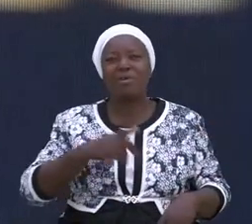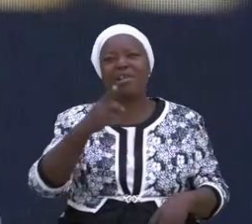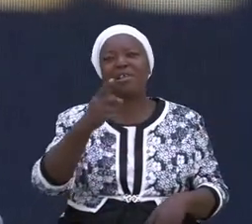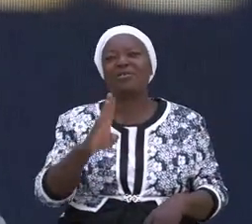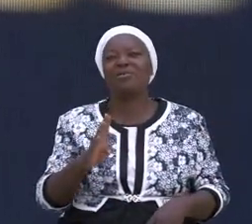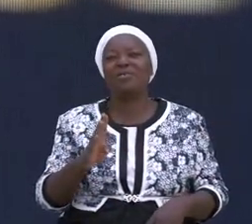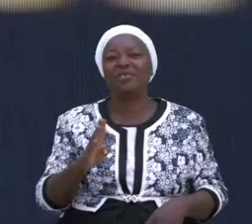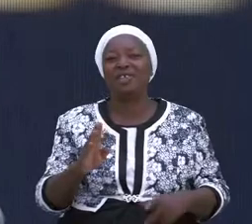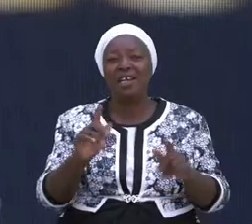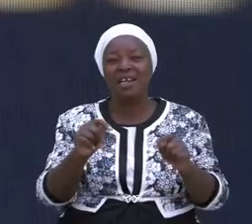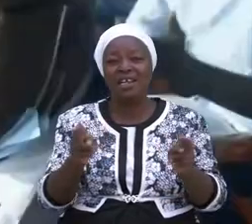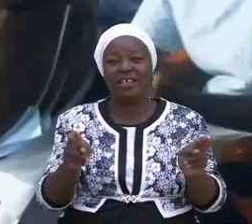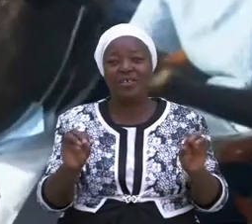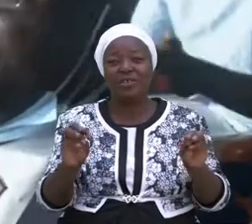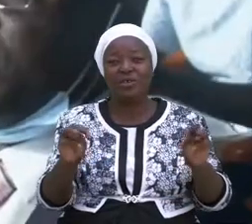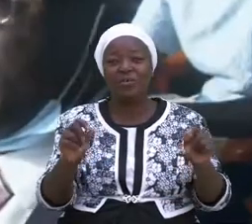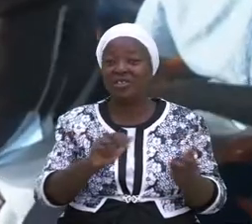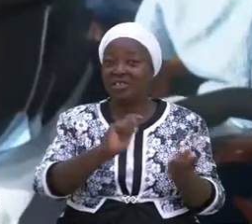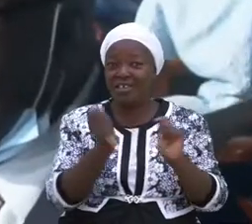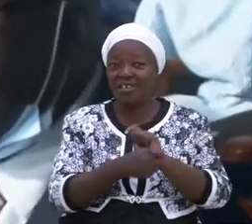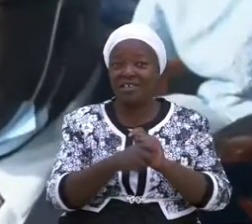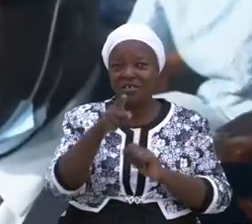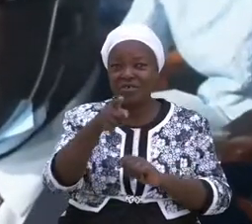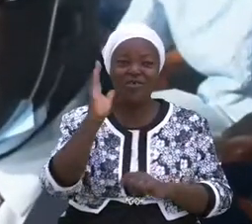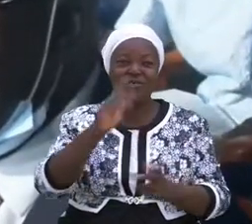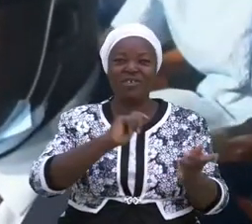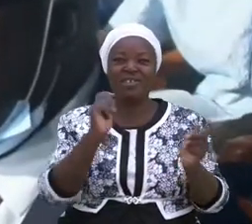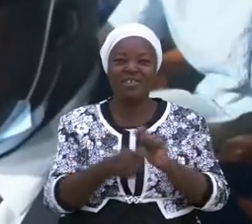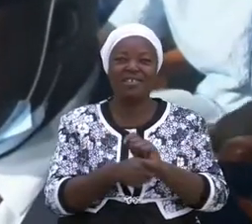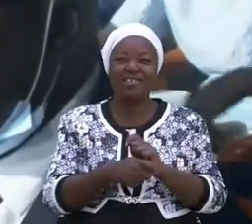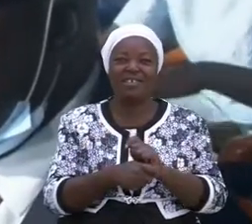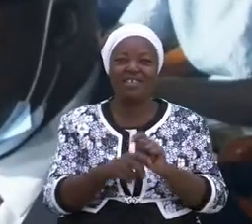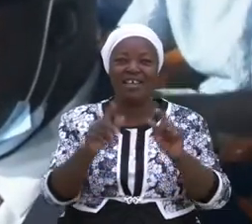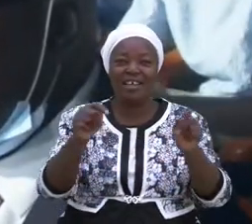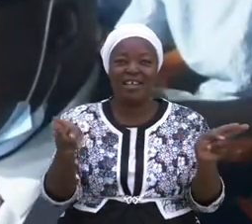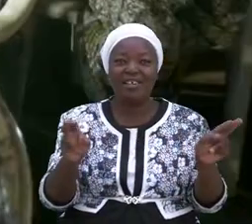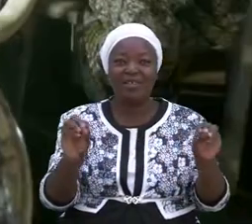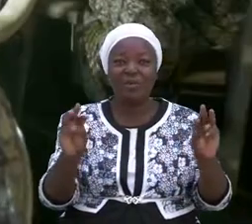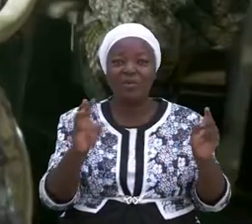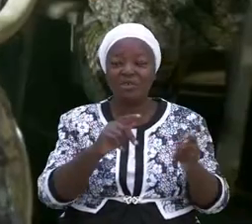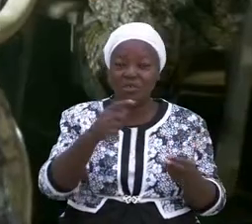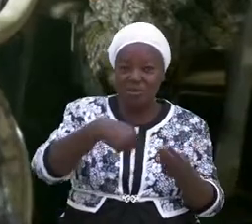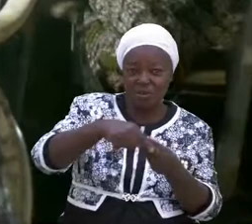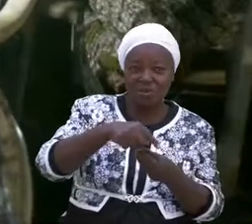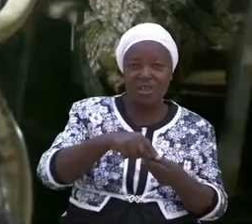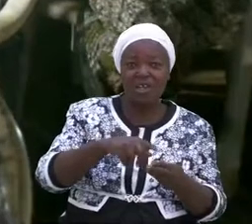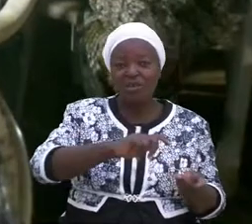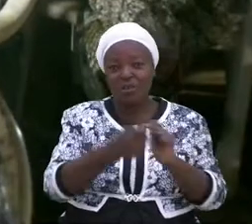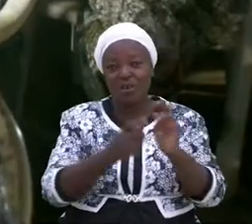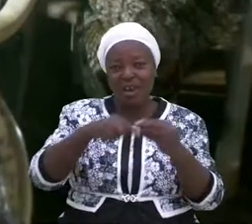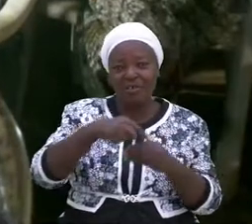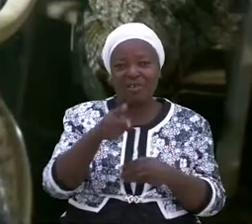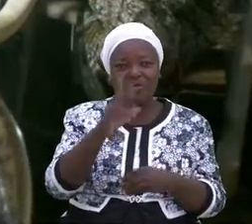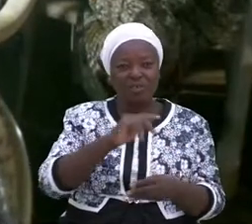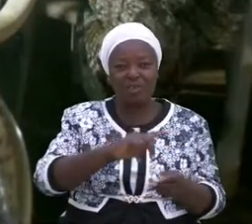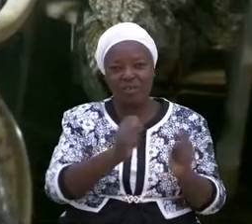changed, you will change. Thomas turned around, you will turn around. And then in